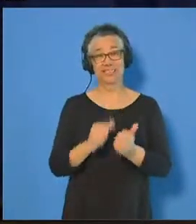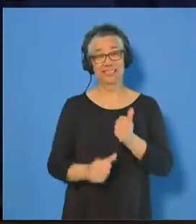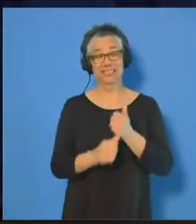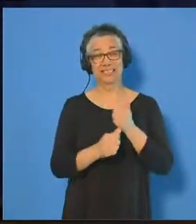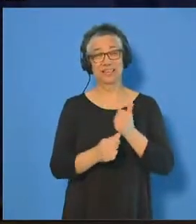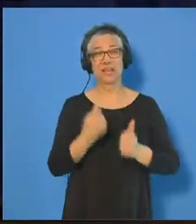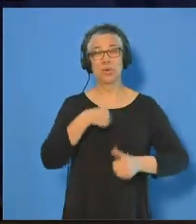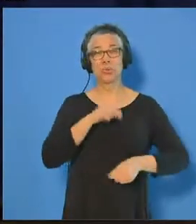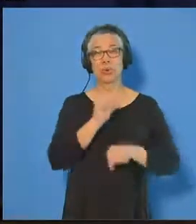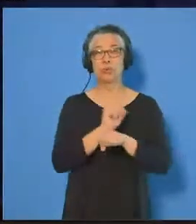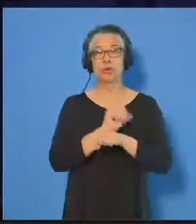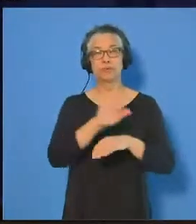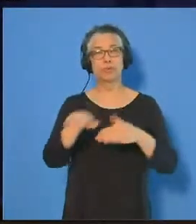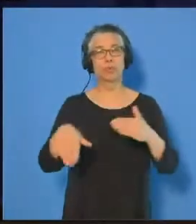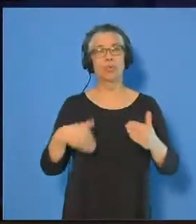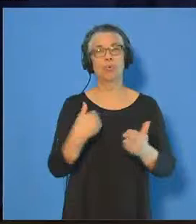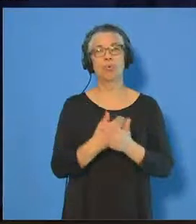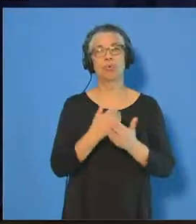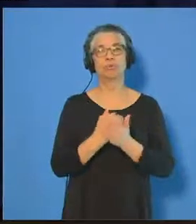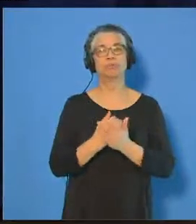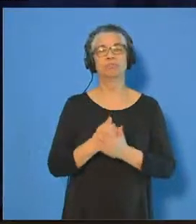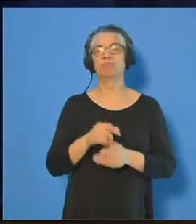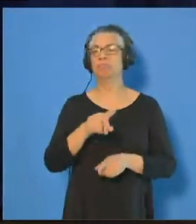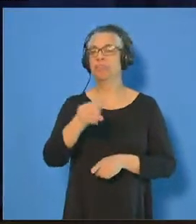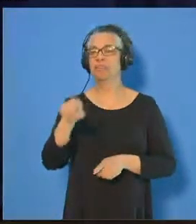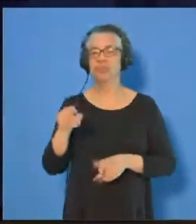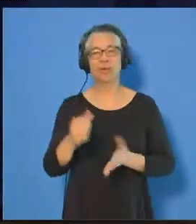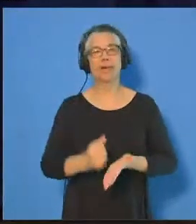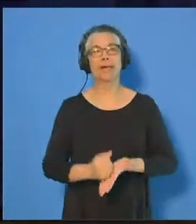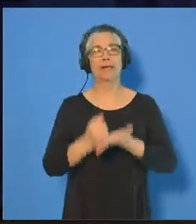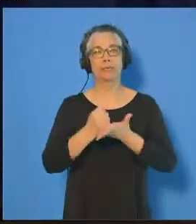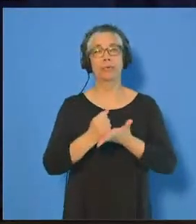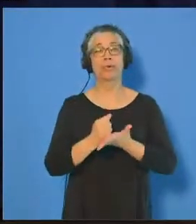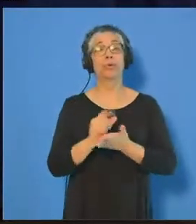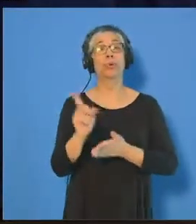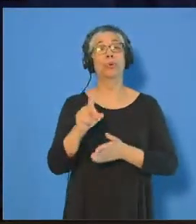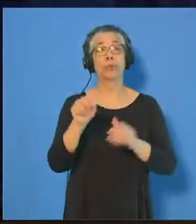we are working with all of our stakeholders to assist where we can.